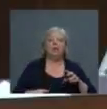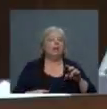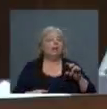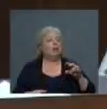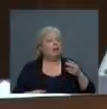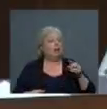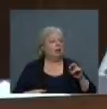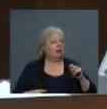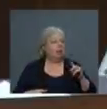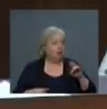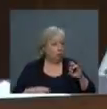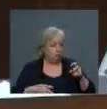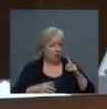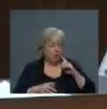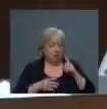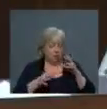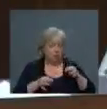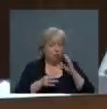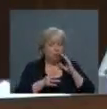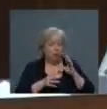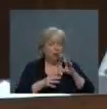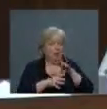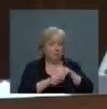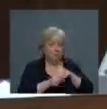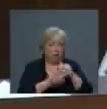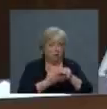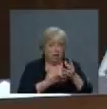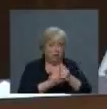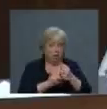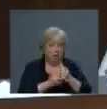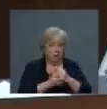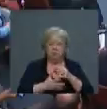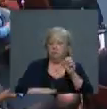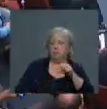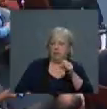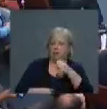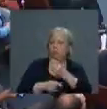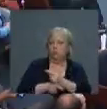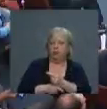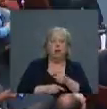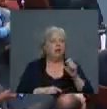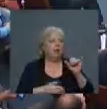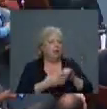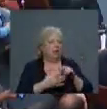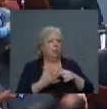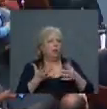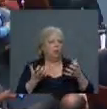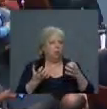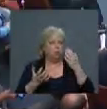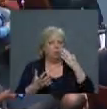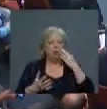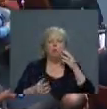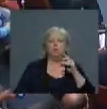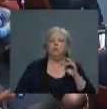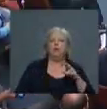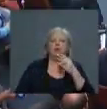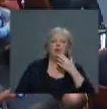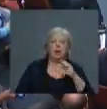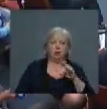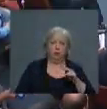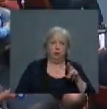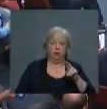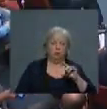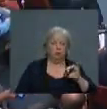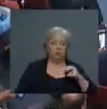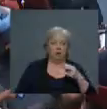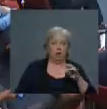income. Correct. Okay, that's what I need to know. Thank you. Okay, thank you, Mr. Nichols. Hopefully that gives an update to you and